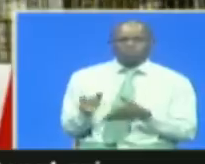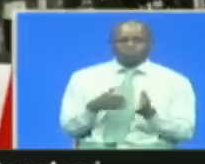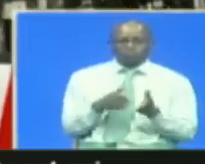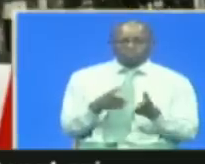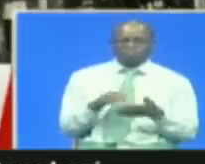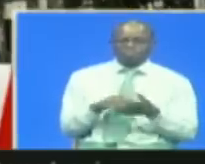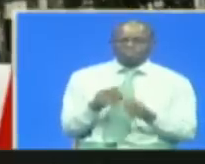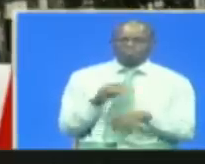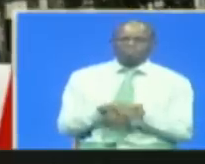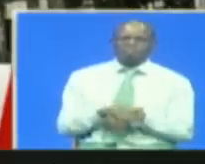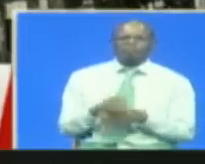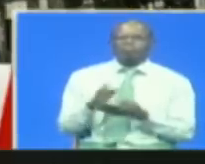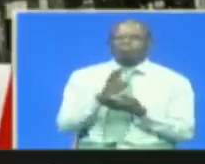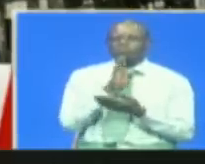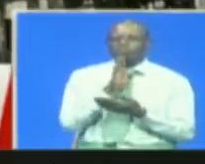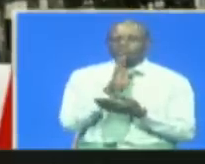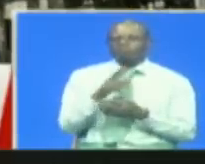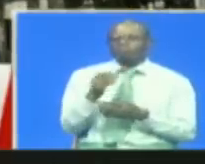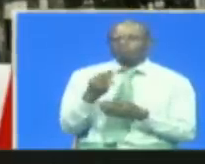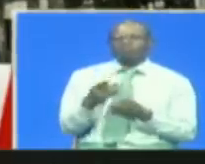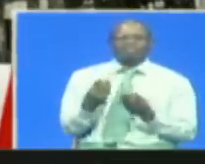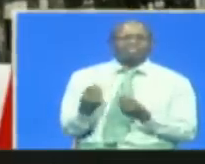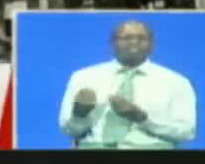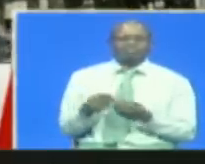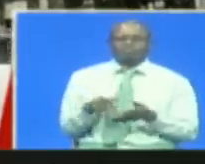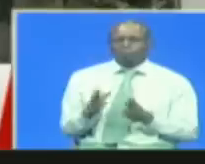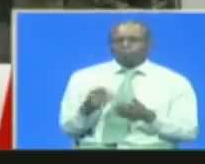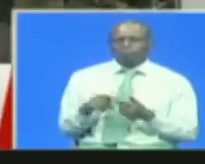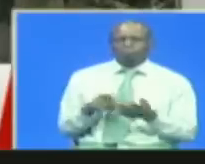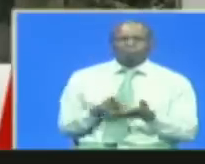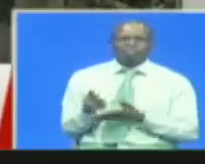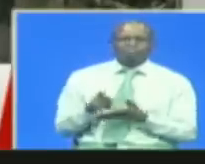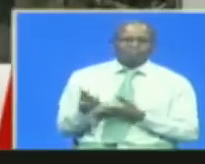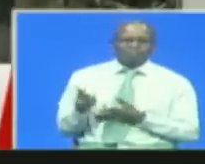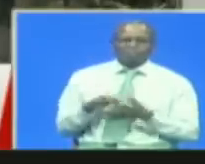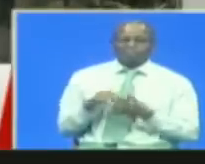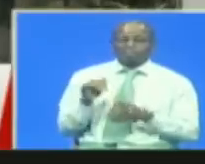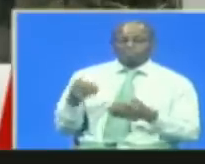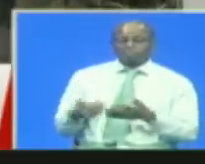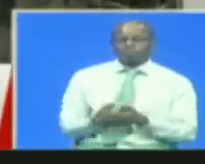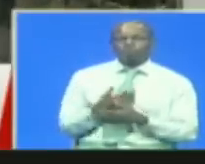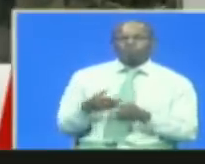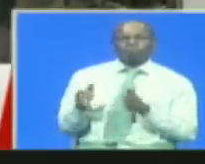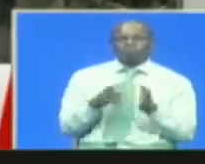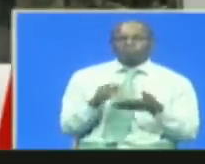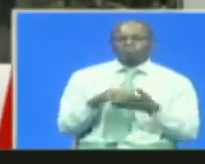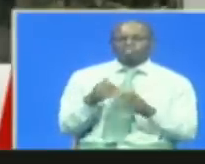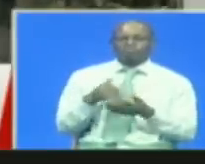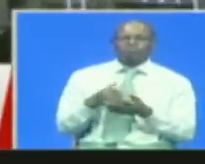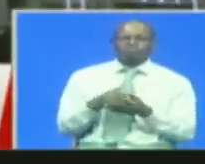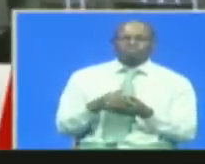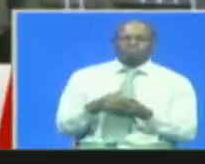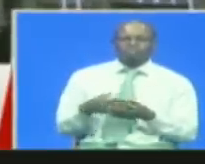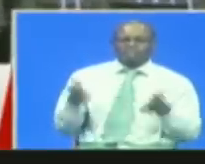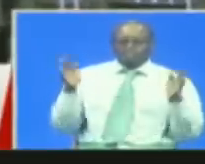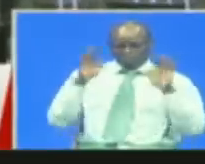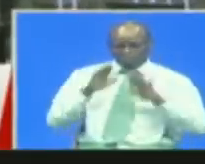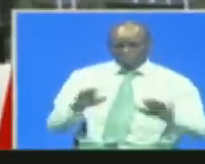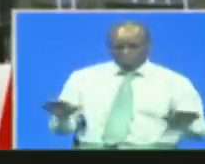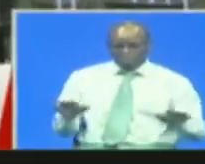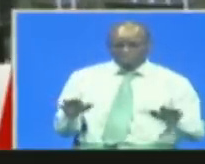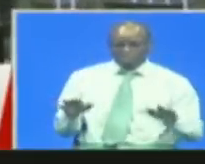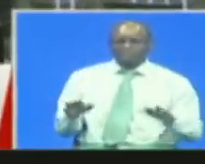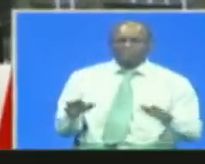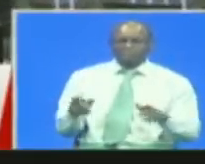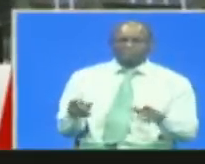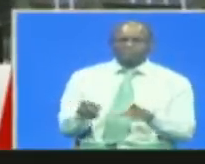borrowing one of the easiest ways to raise and plug the hole. These new options include the Islamic Islamic financing instruments, green bonds,